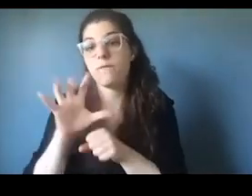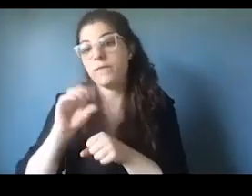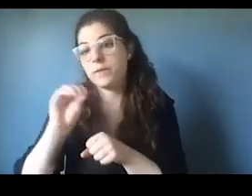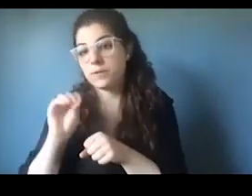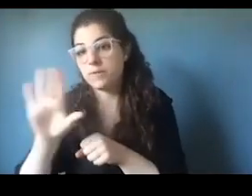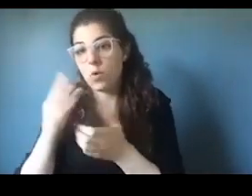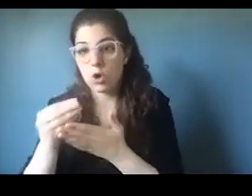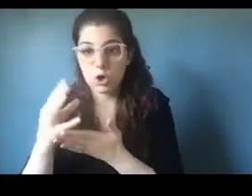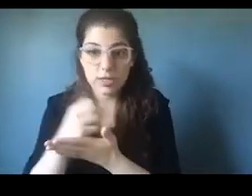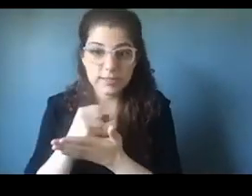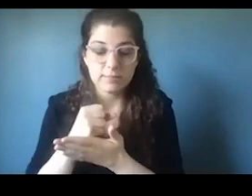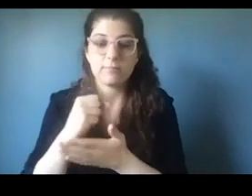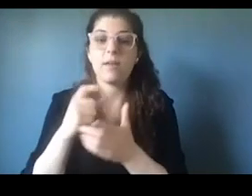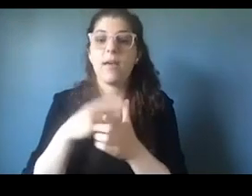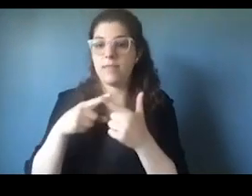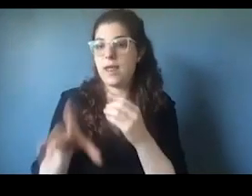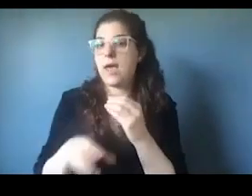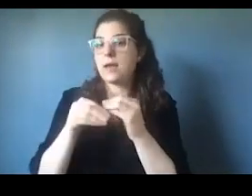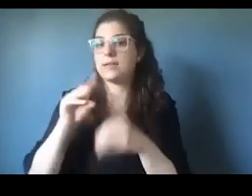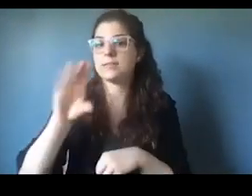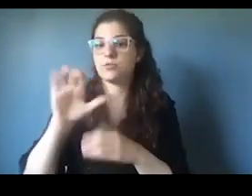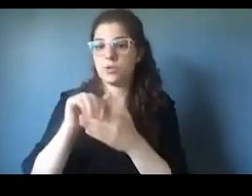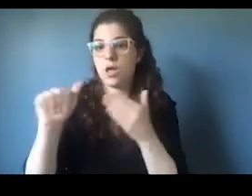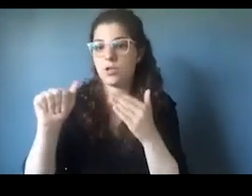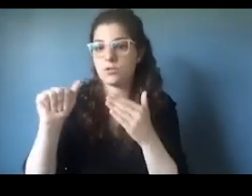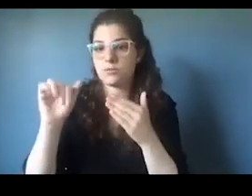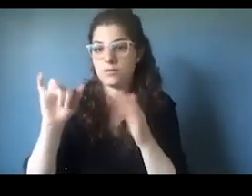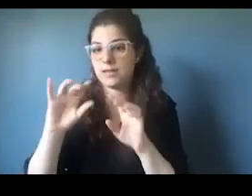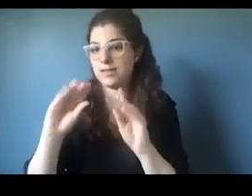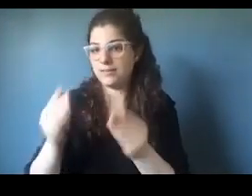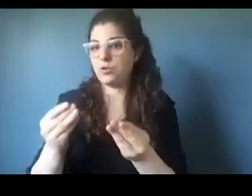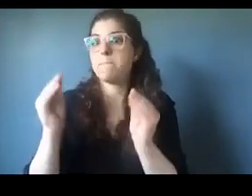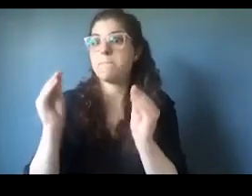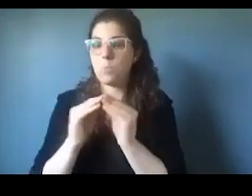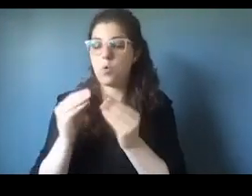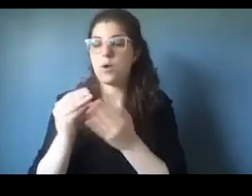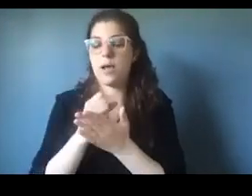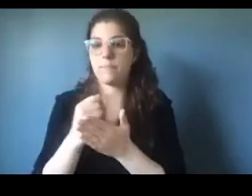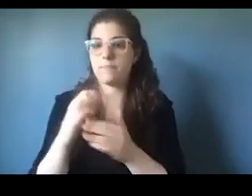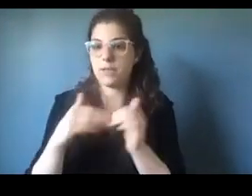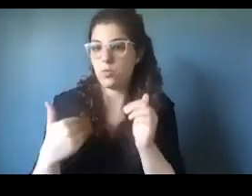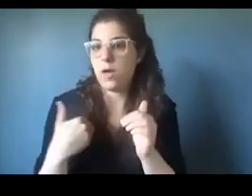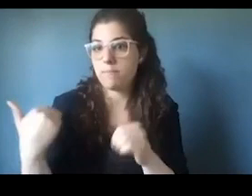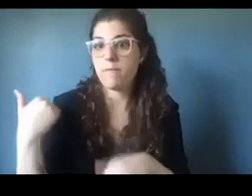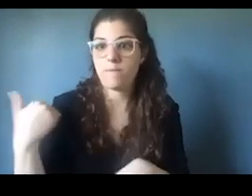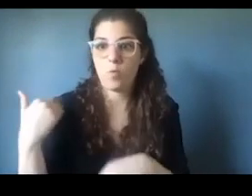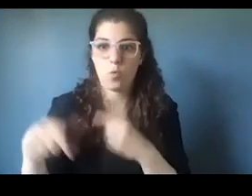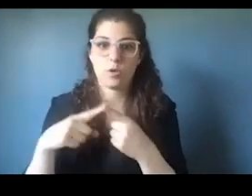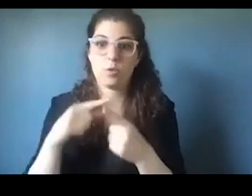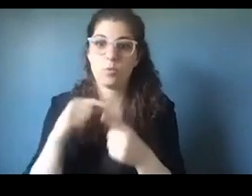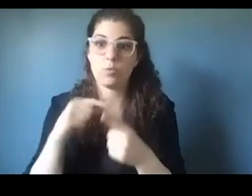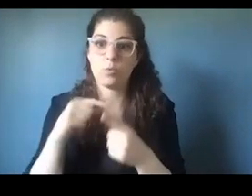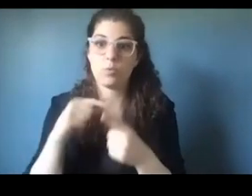earnings and then add the $600 that gives you more income than you had before you were unemployed. Okay.